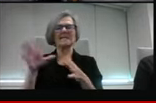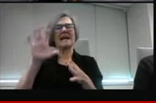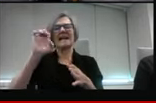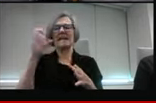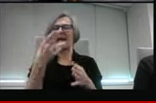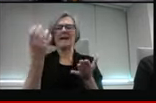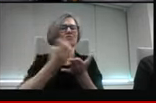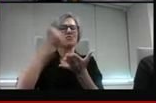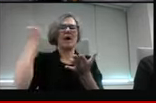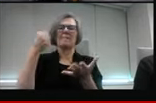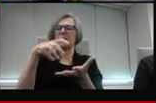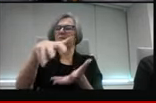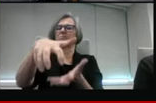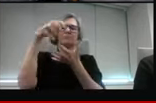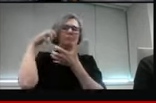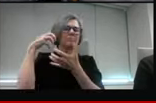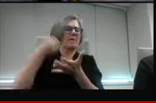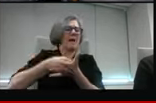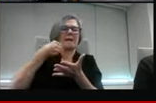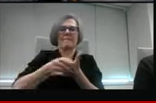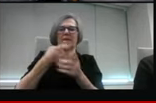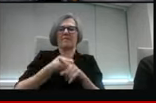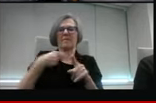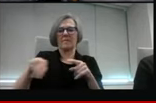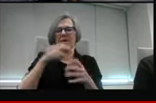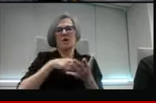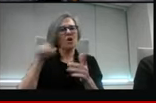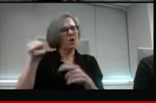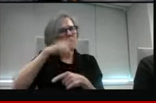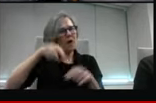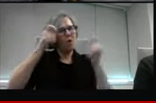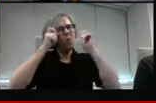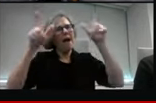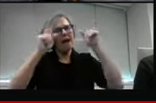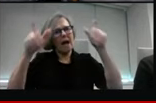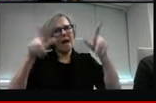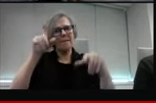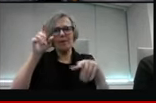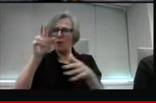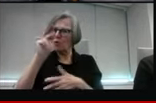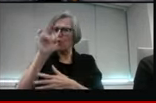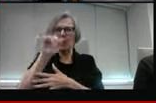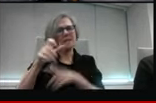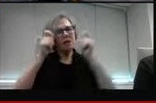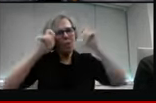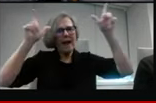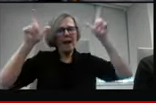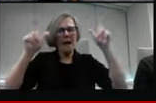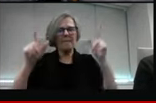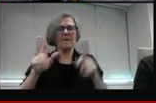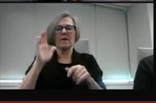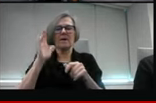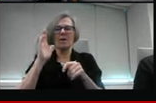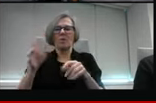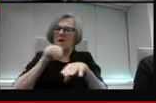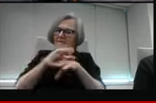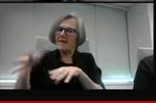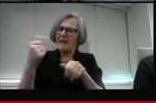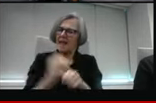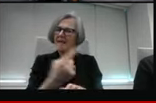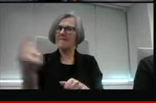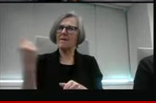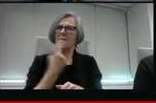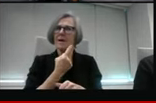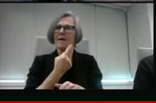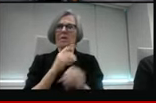they are making a lot of money off of this guys you guys have to wake up New York City wake up this is not this is going to affect everybody no